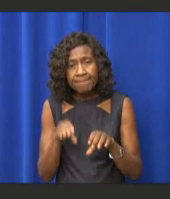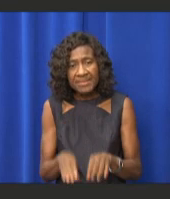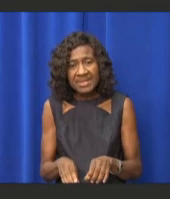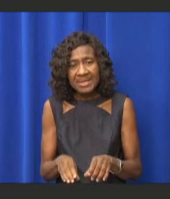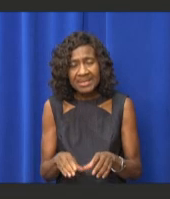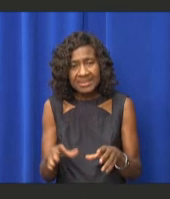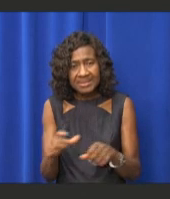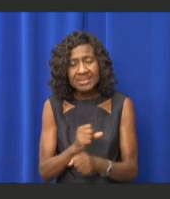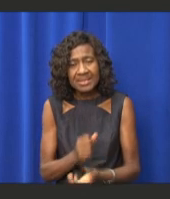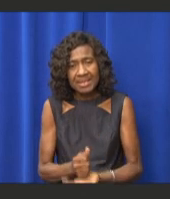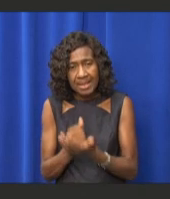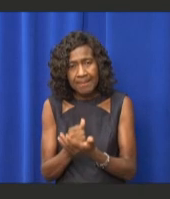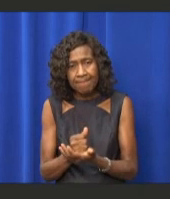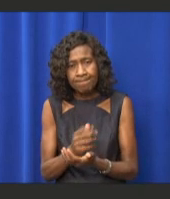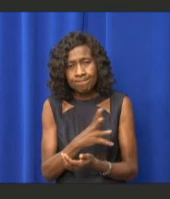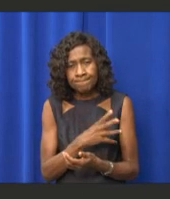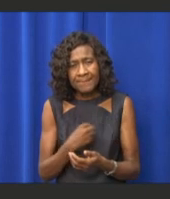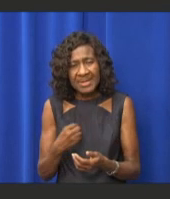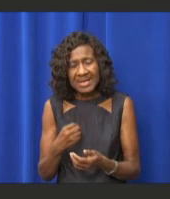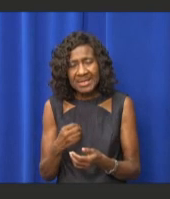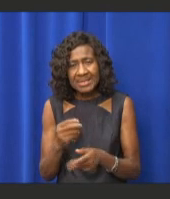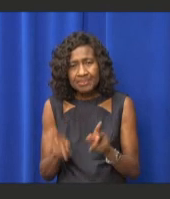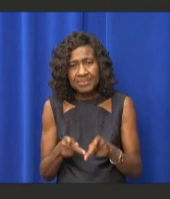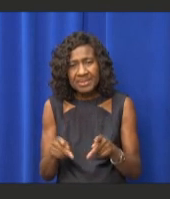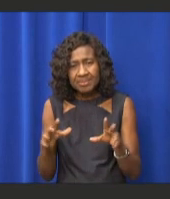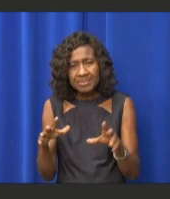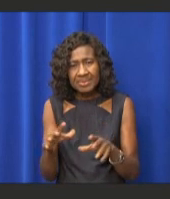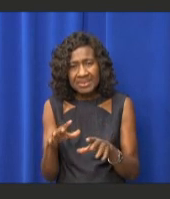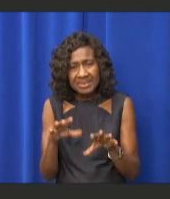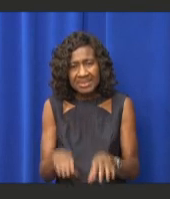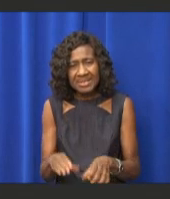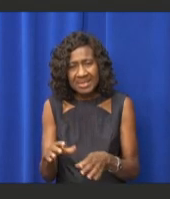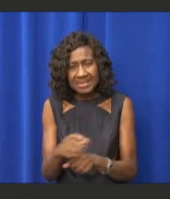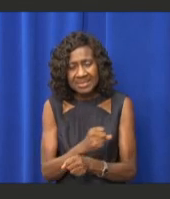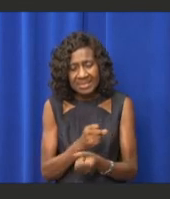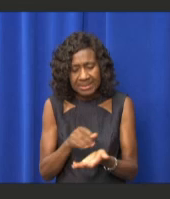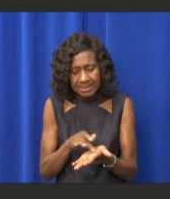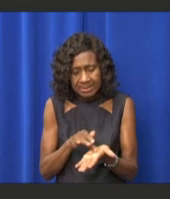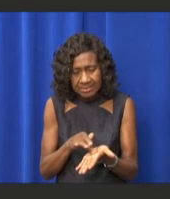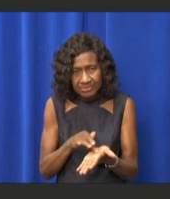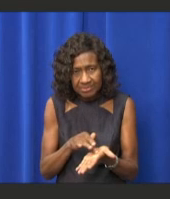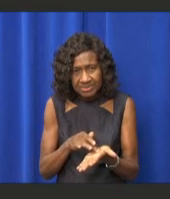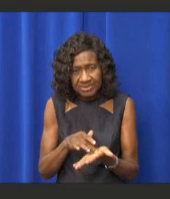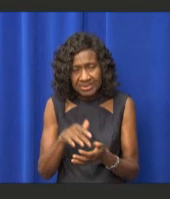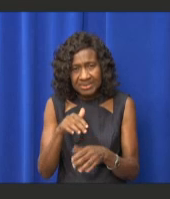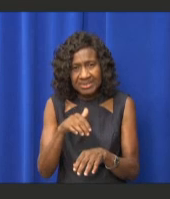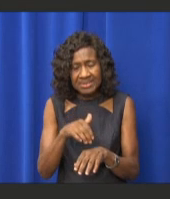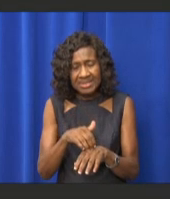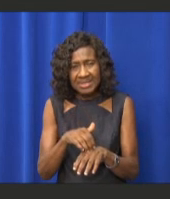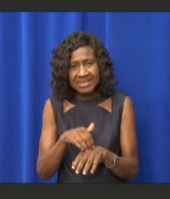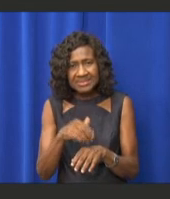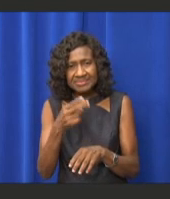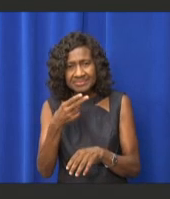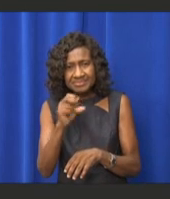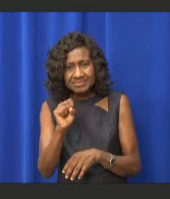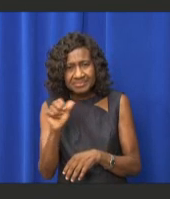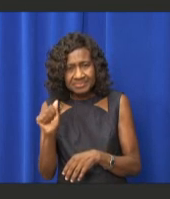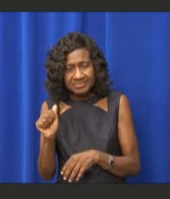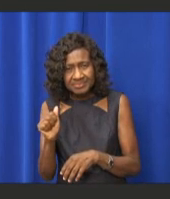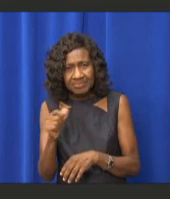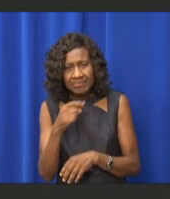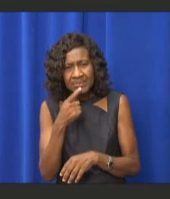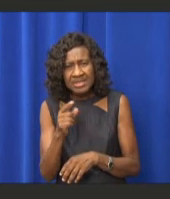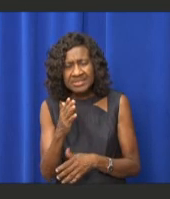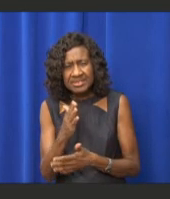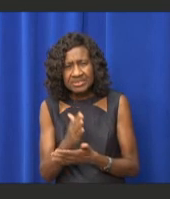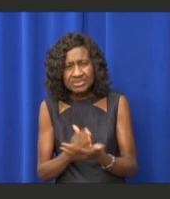prescriptions from the HSA pharmacy at their earliest opportunity. Now, we're seeing a number of establishments or facilities taking up delivery service